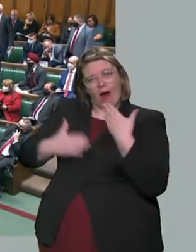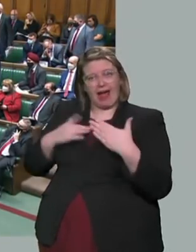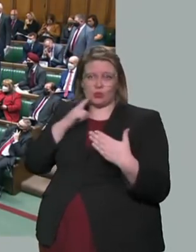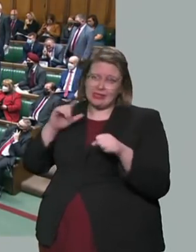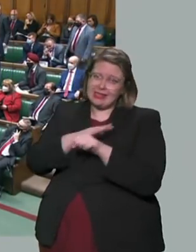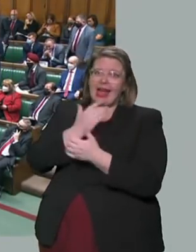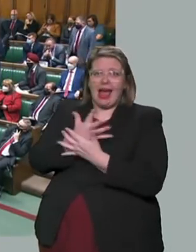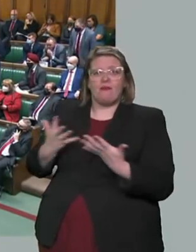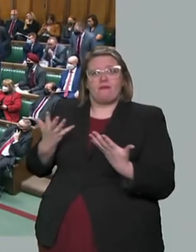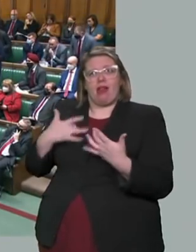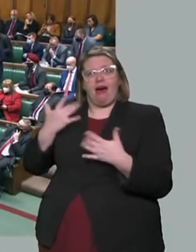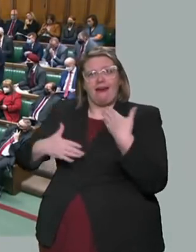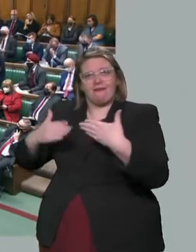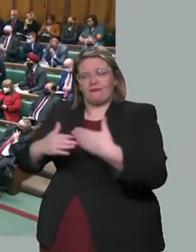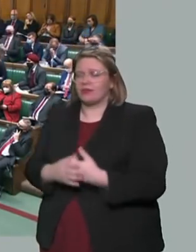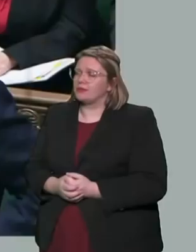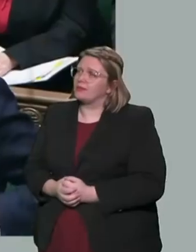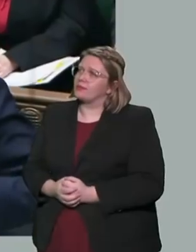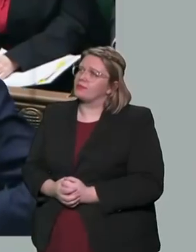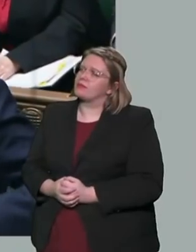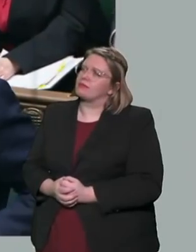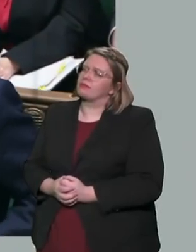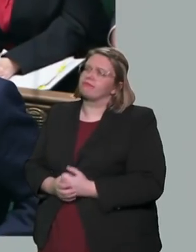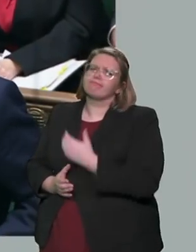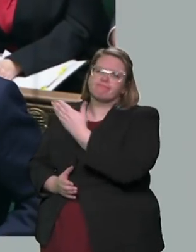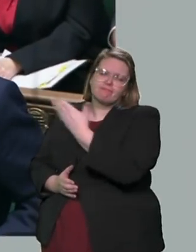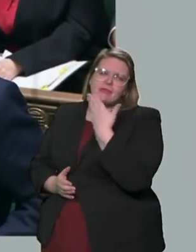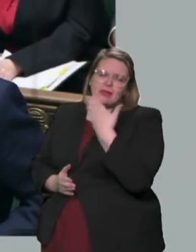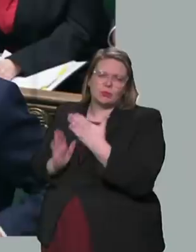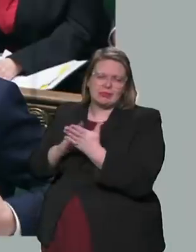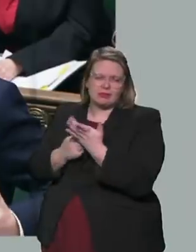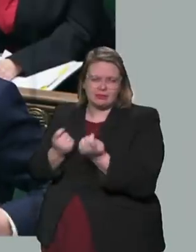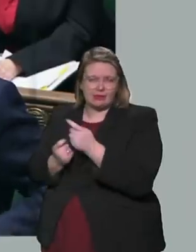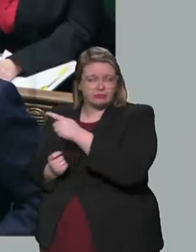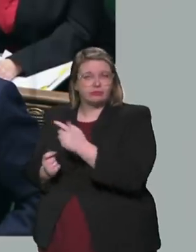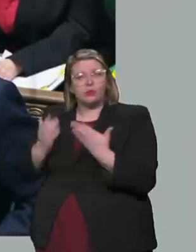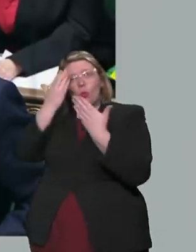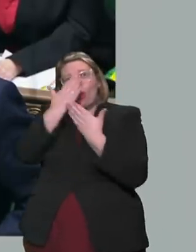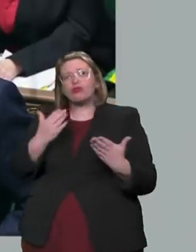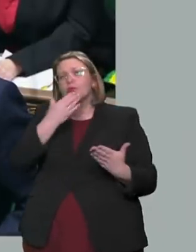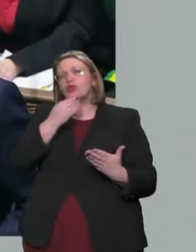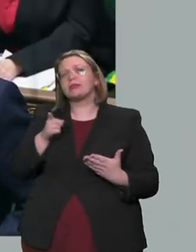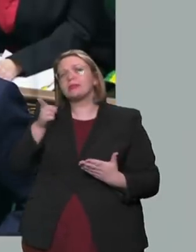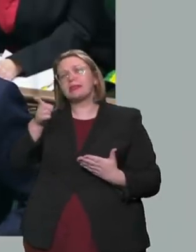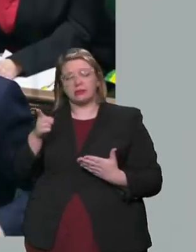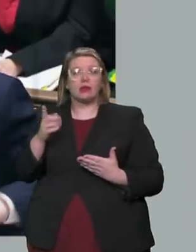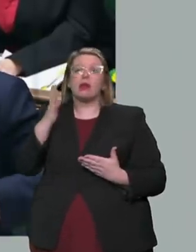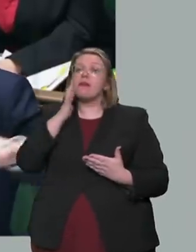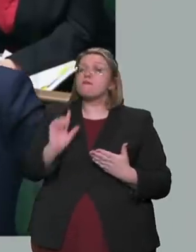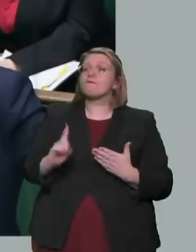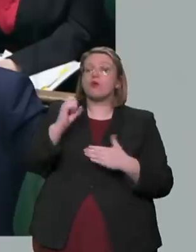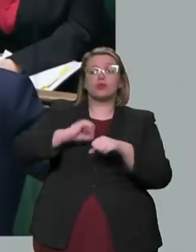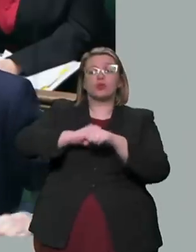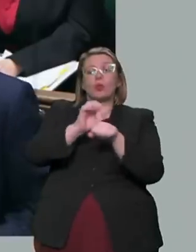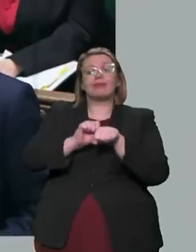Mr. Speaker, I thank the honourable gentleman. Of course, as he knows, one of the first things we did when COVID struck was to make sure that